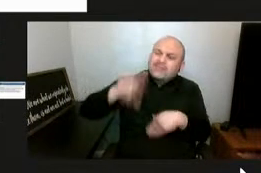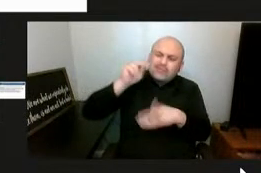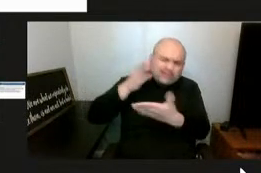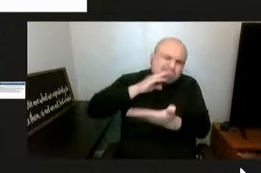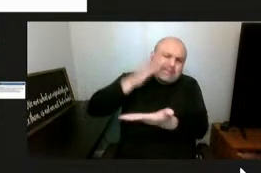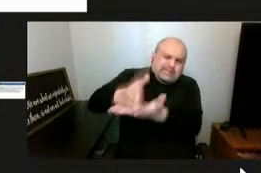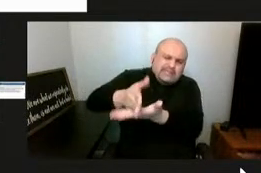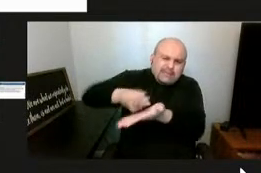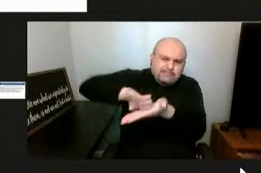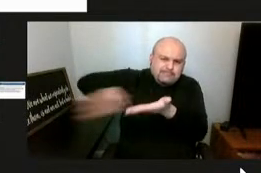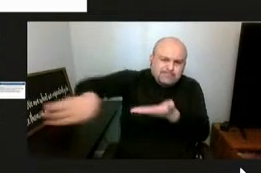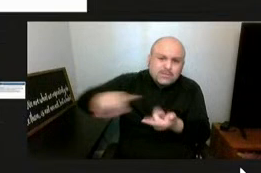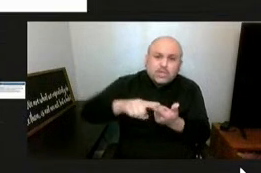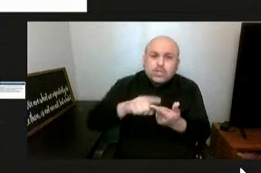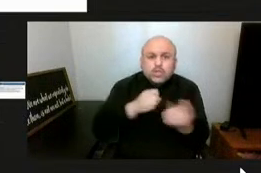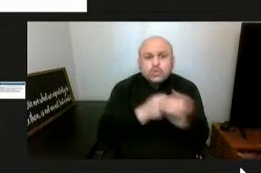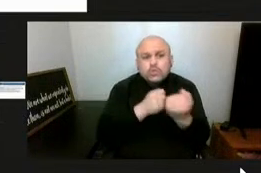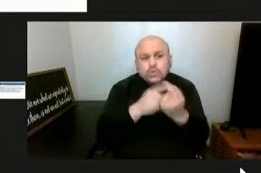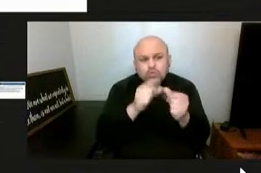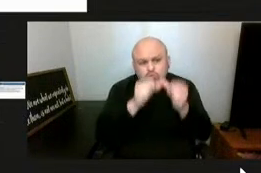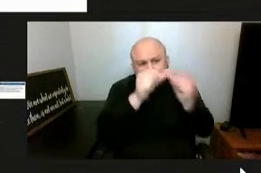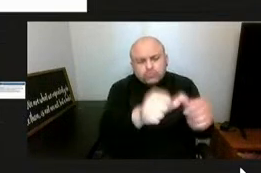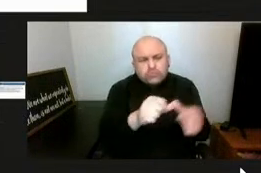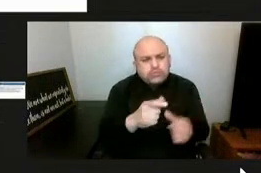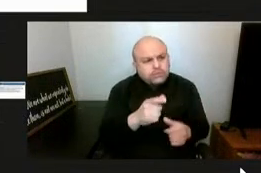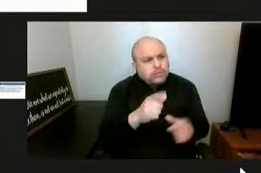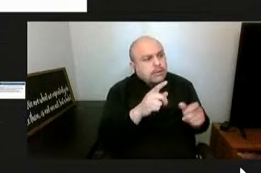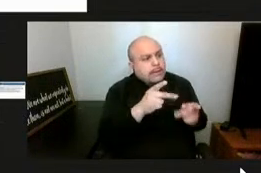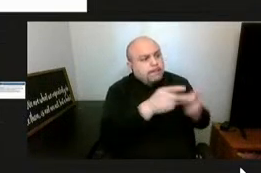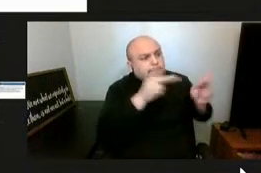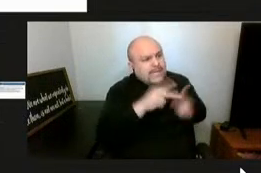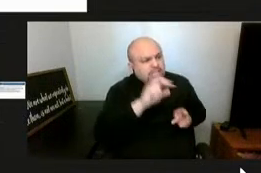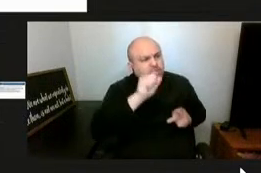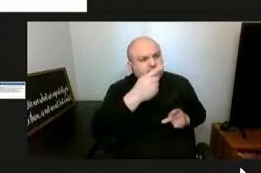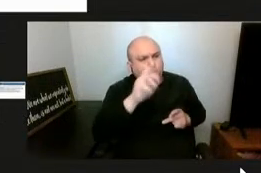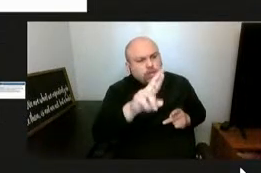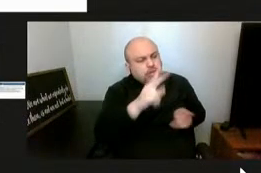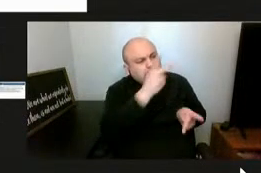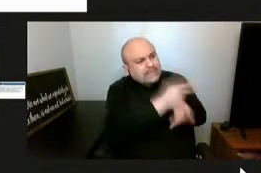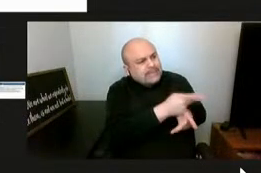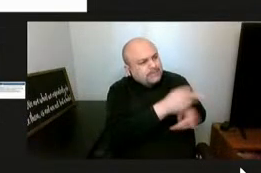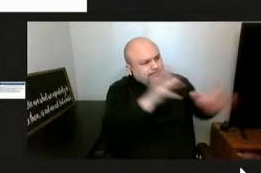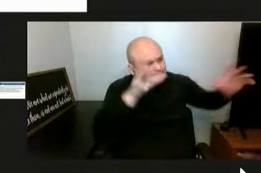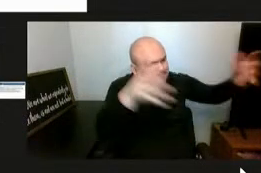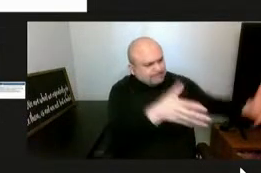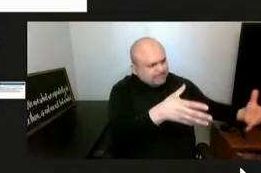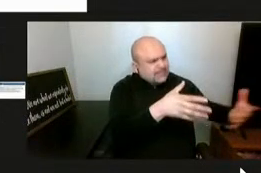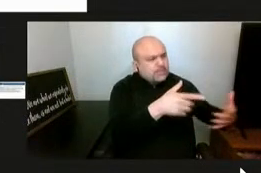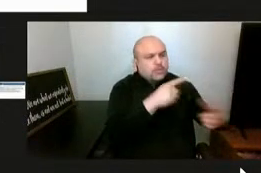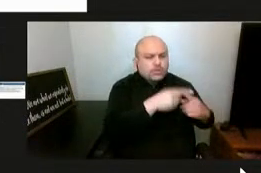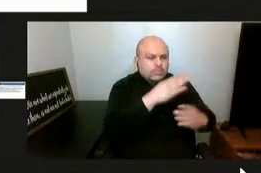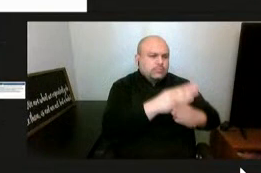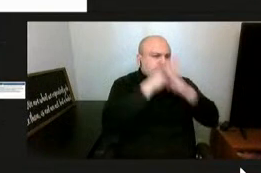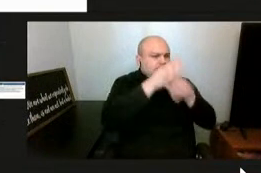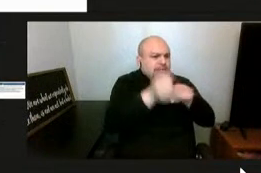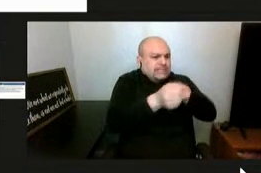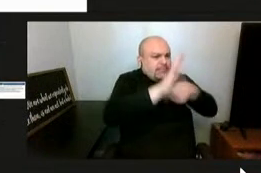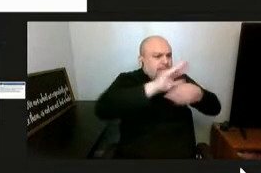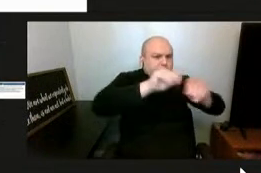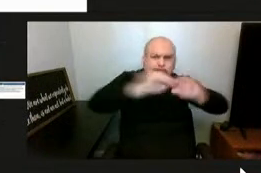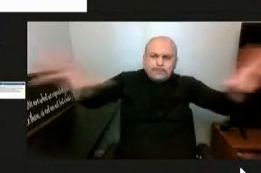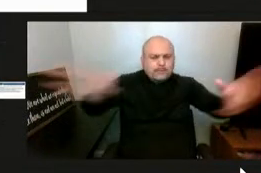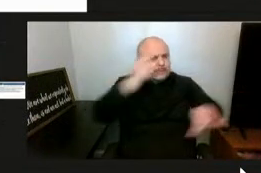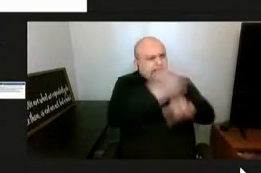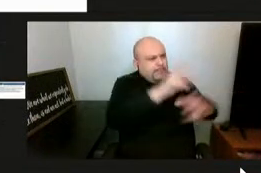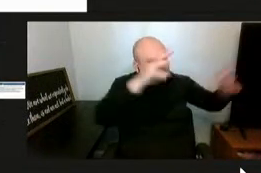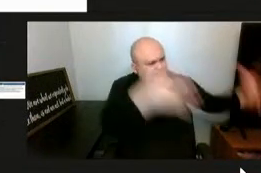to support quarantine shelters to prevent the spread of coronavirus to people living in